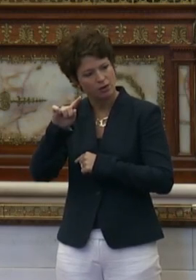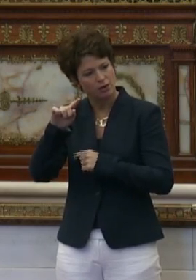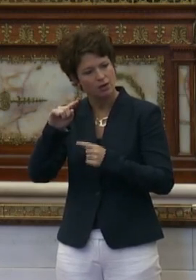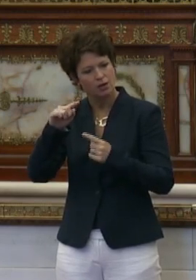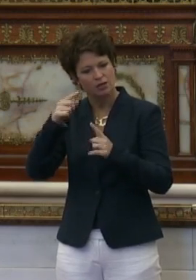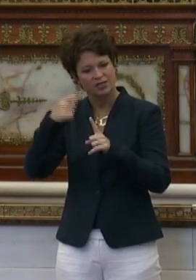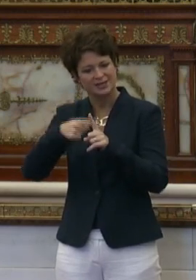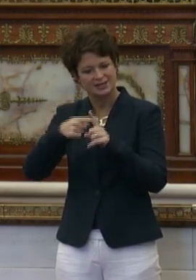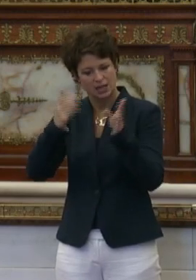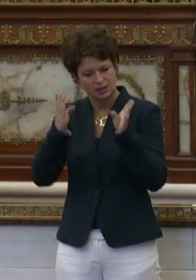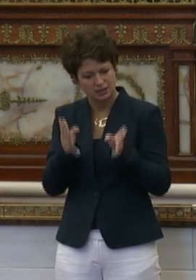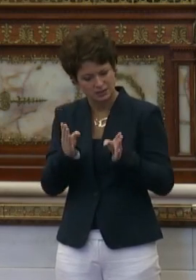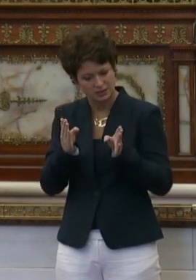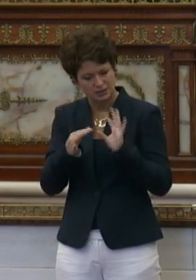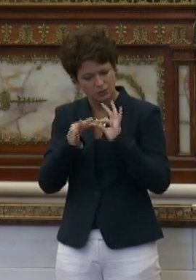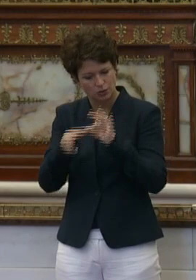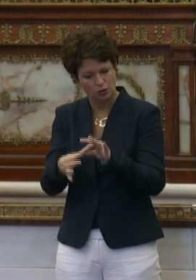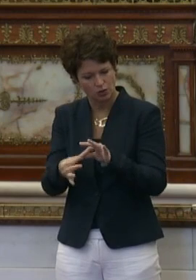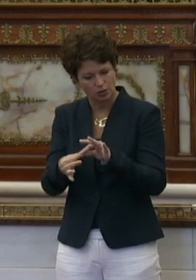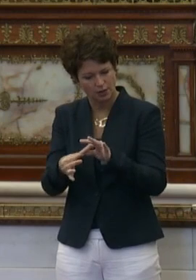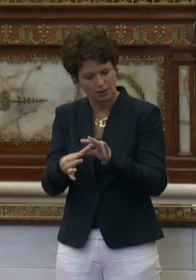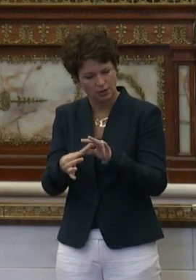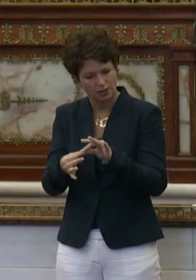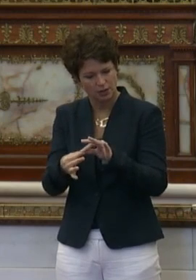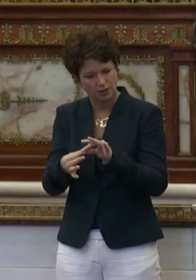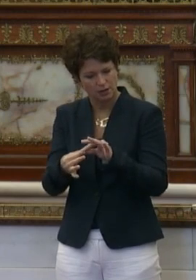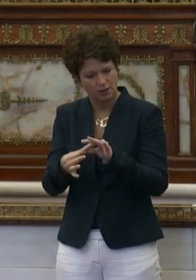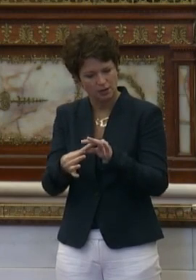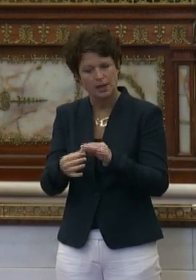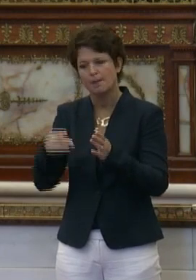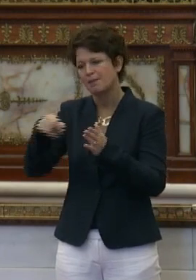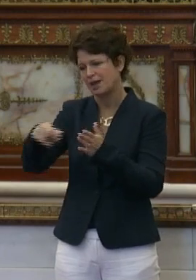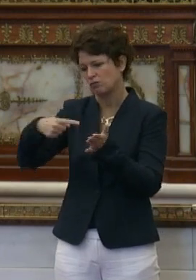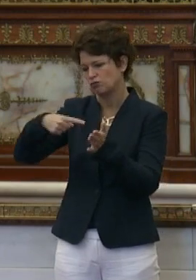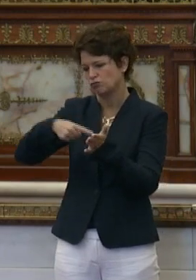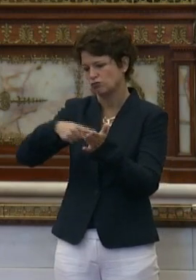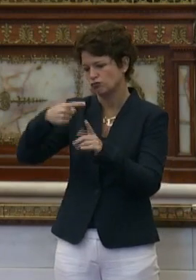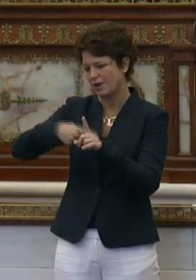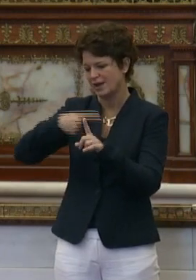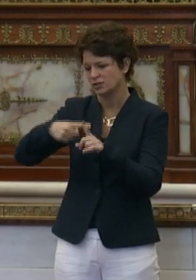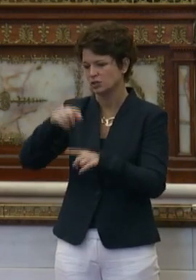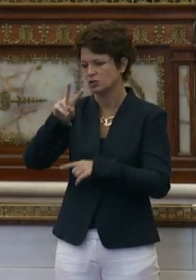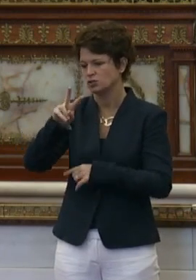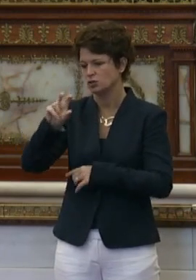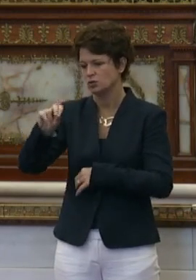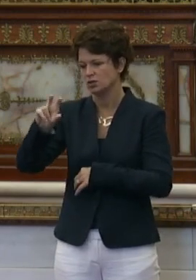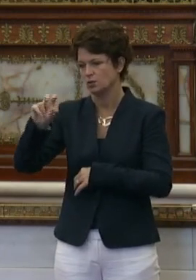concerning the billing of their ability to pay their rent. The bills were